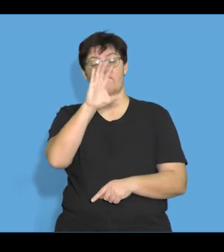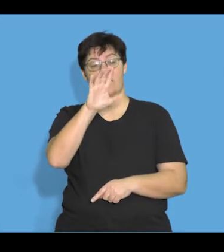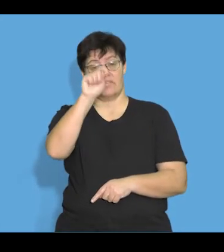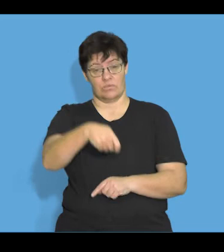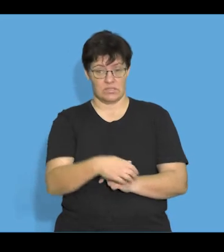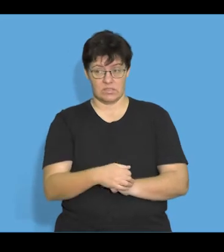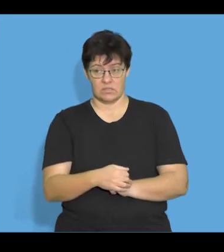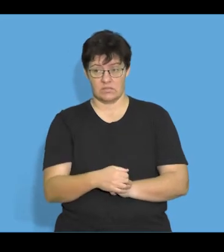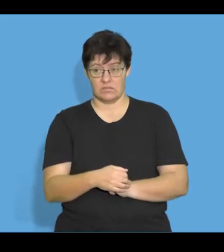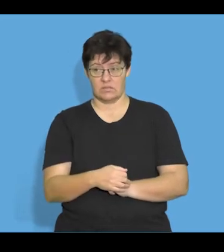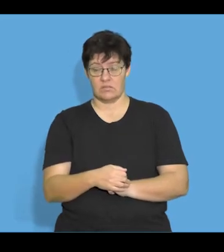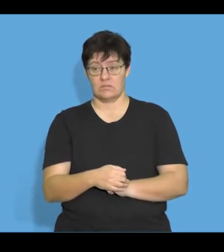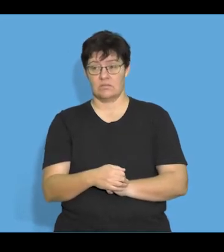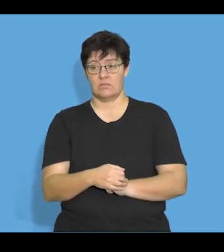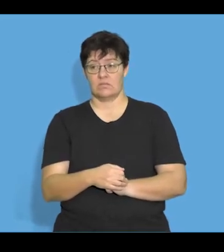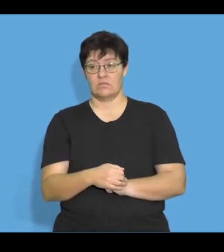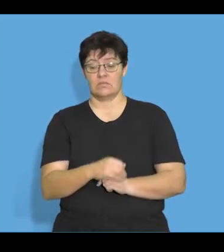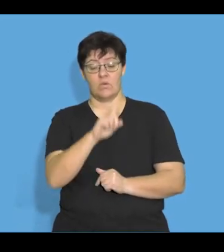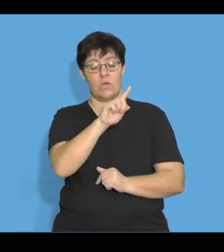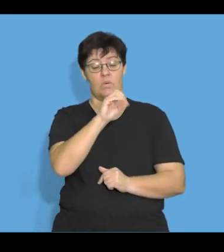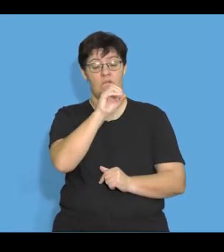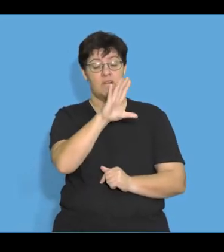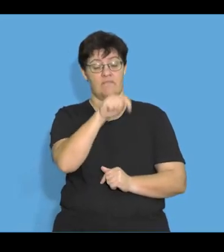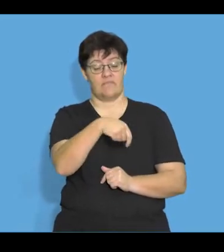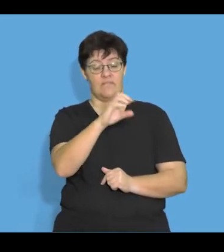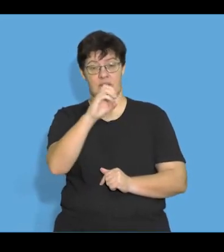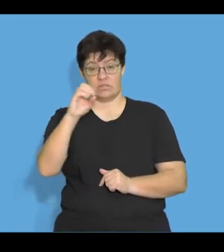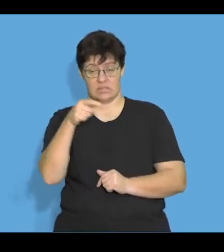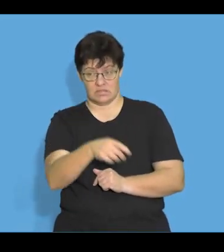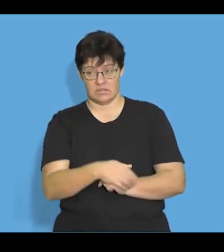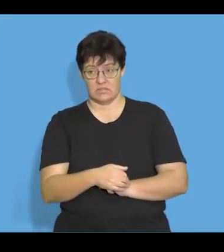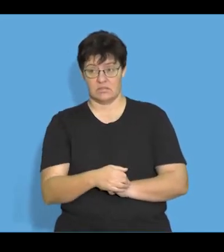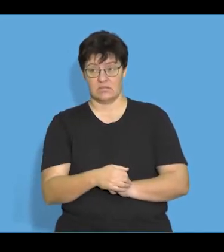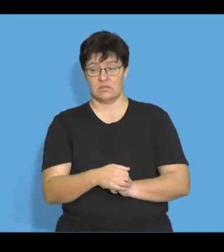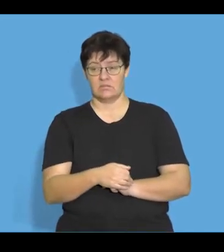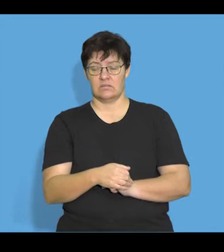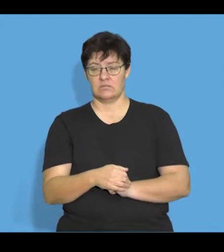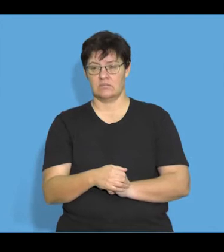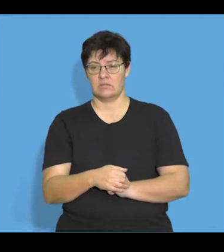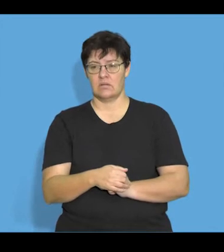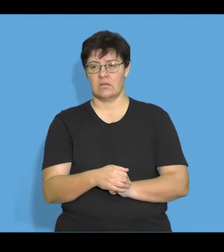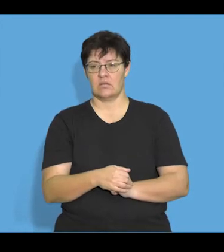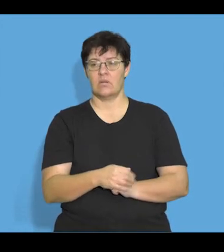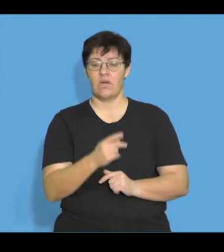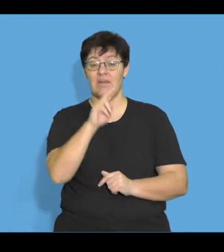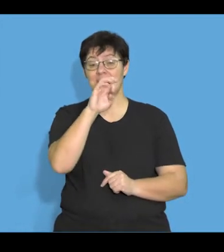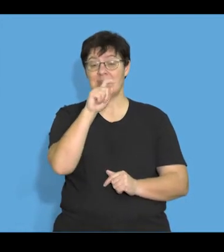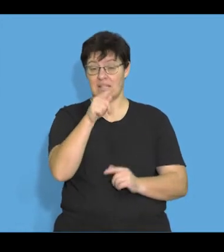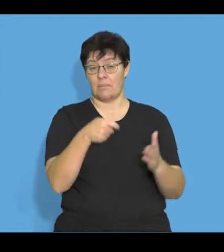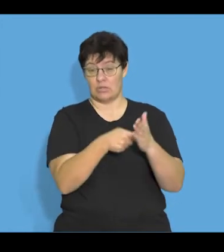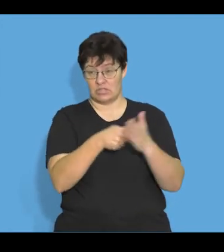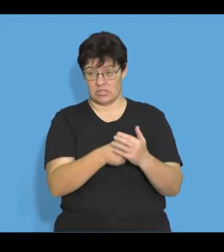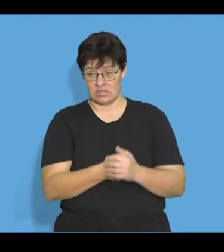Rand. So there's my 105,000 Rand there. Remember, I'm working out my net purchases.